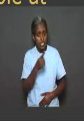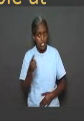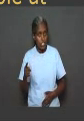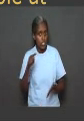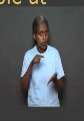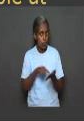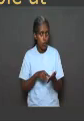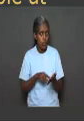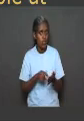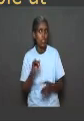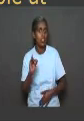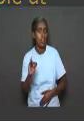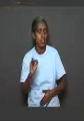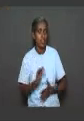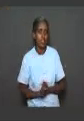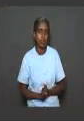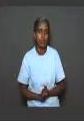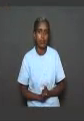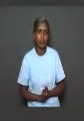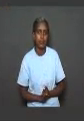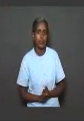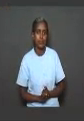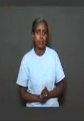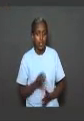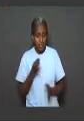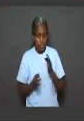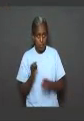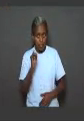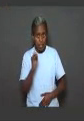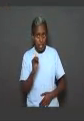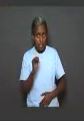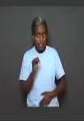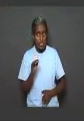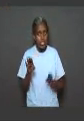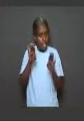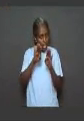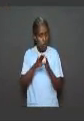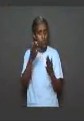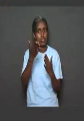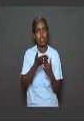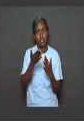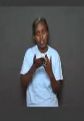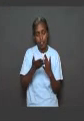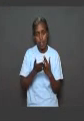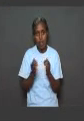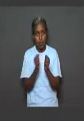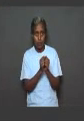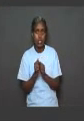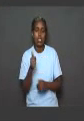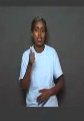each point in I. If I is a closed interval with